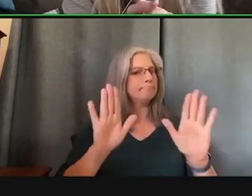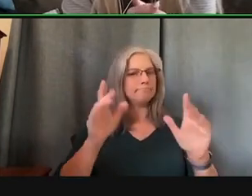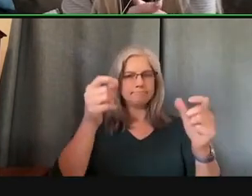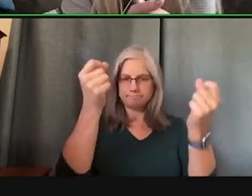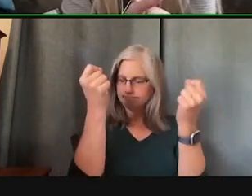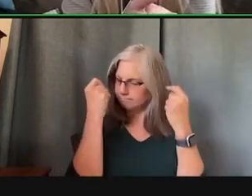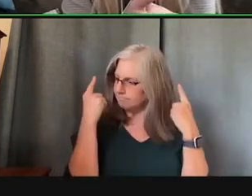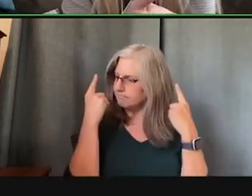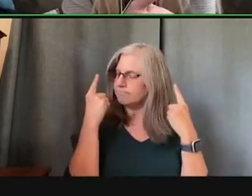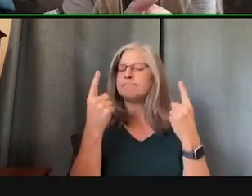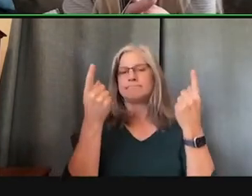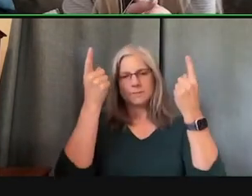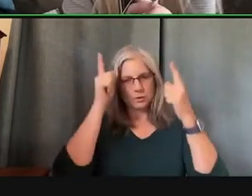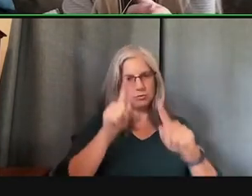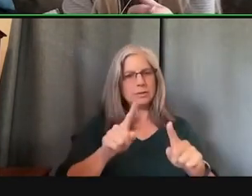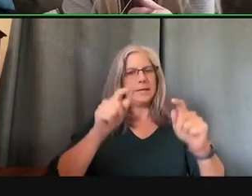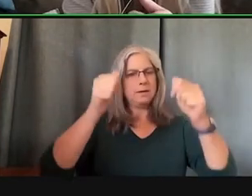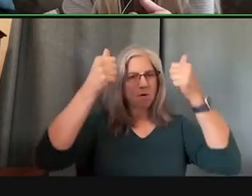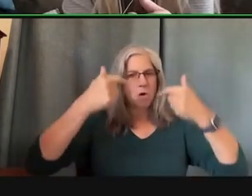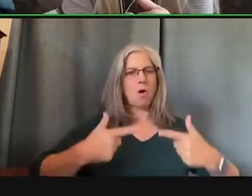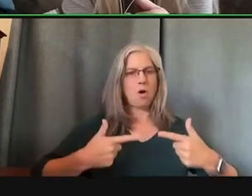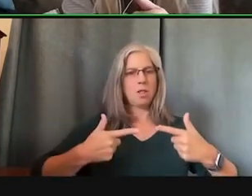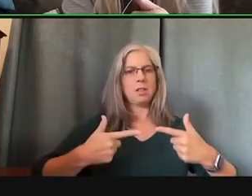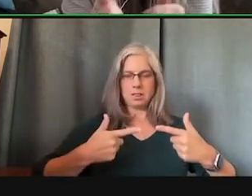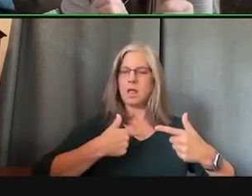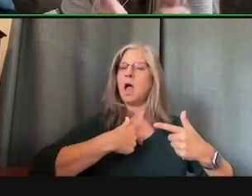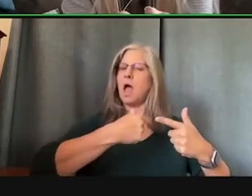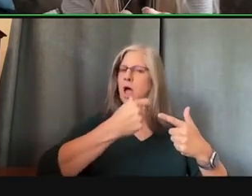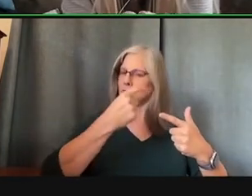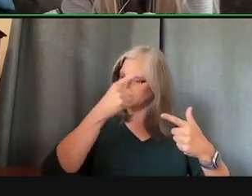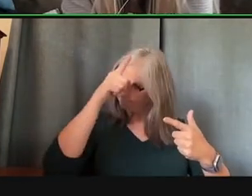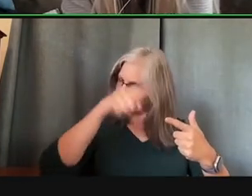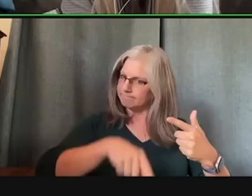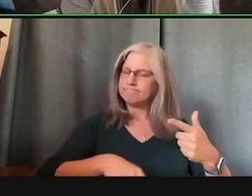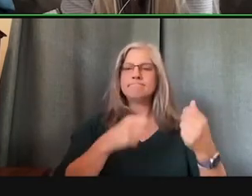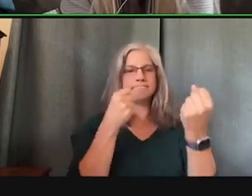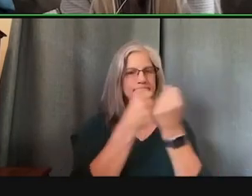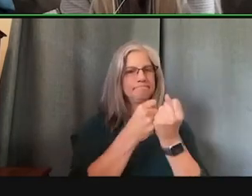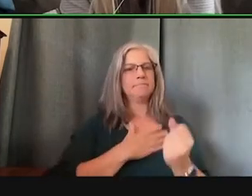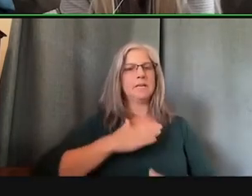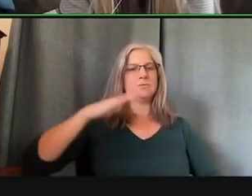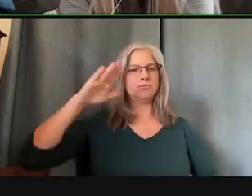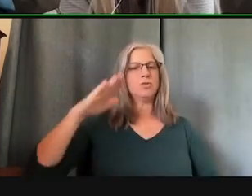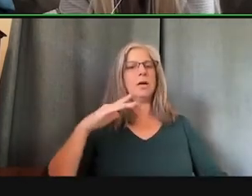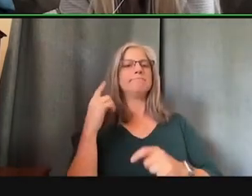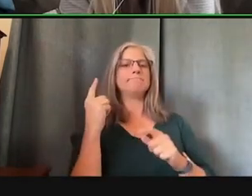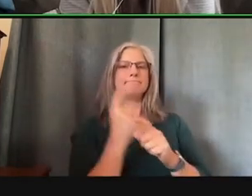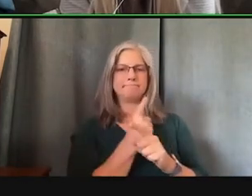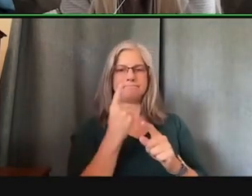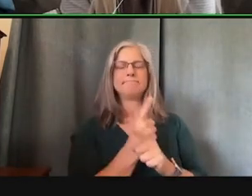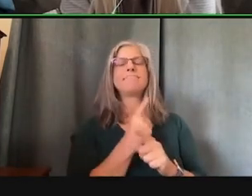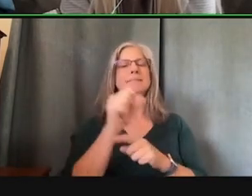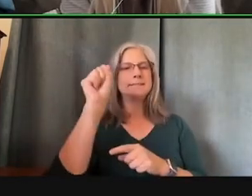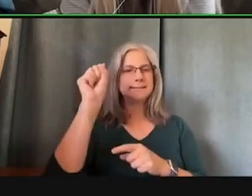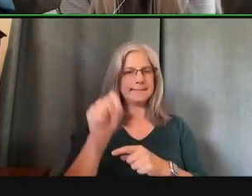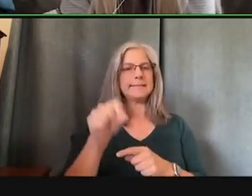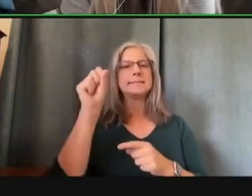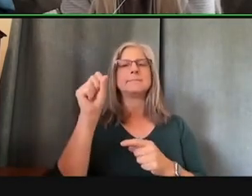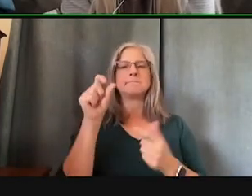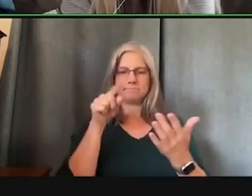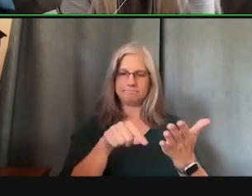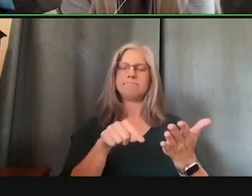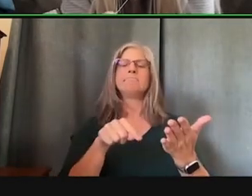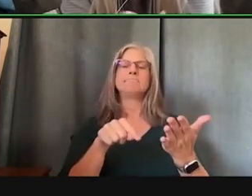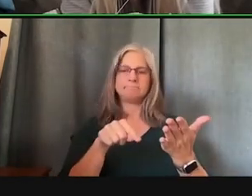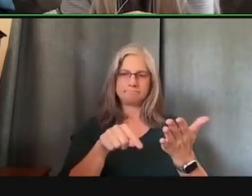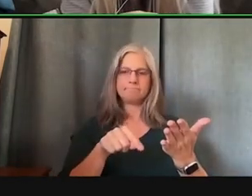understand it. I agree to all of it. I think it all supports my child appropriately. Yes, this definitely going